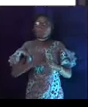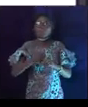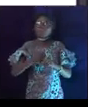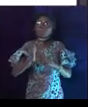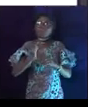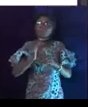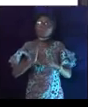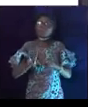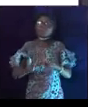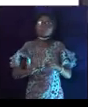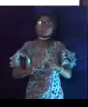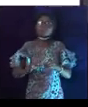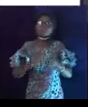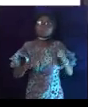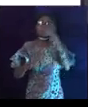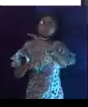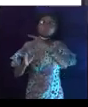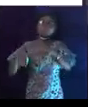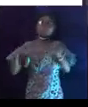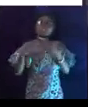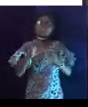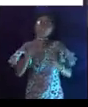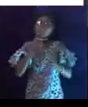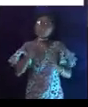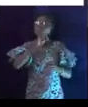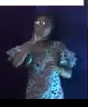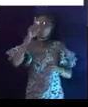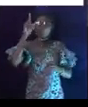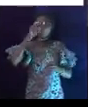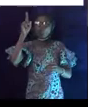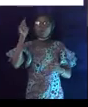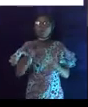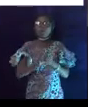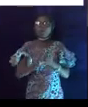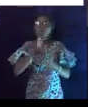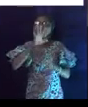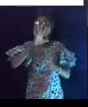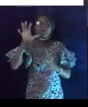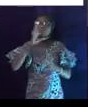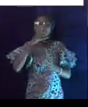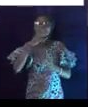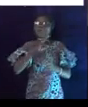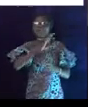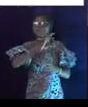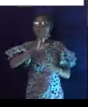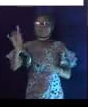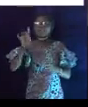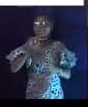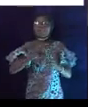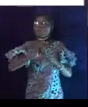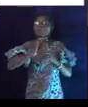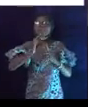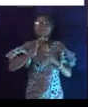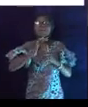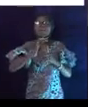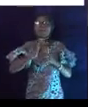degrees Celsius will give you 203 degrees Fahrenheit. 63 degrees Celsius will give you